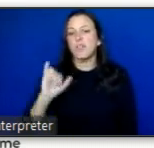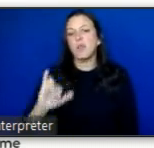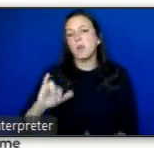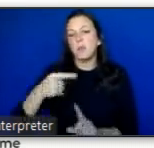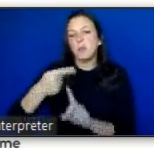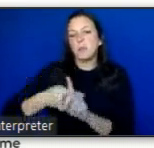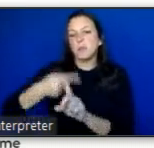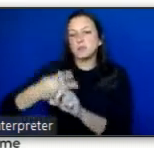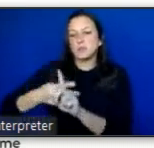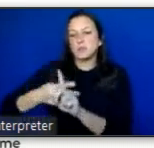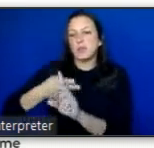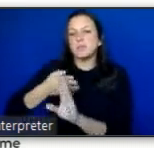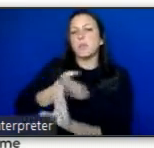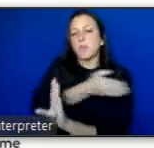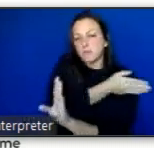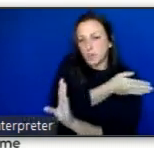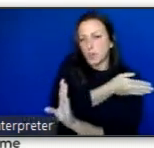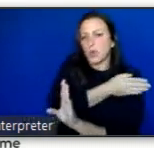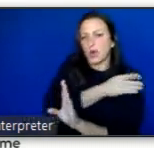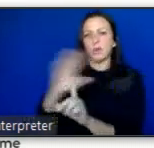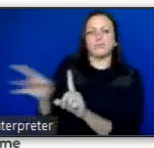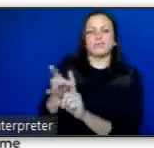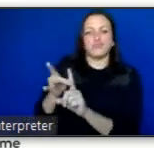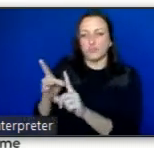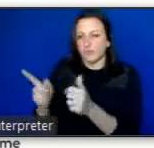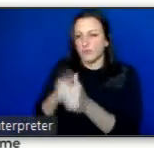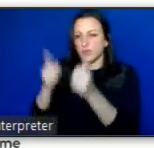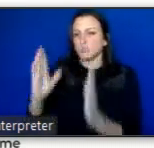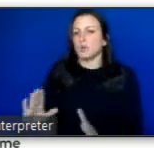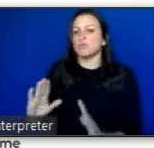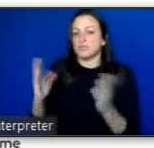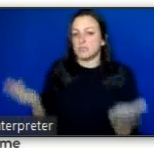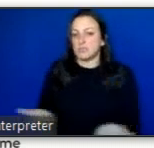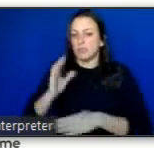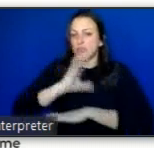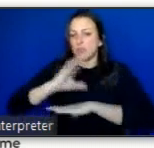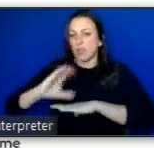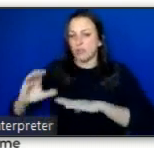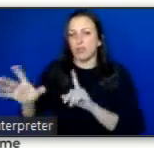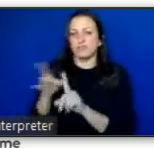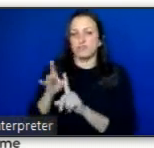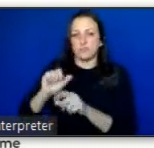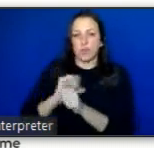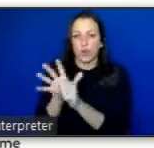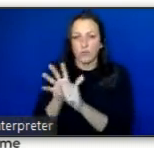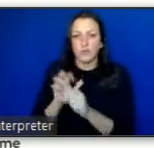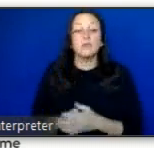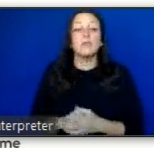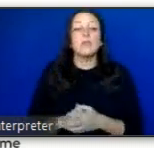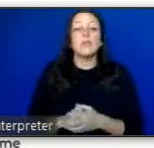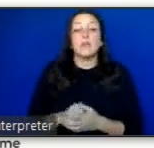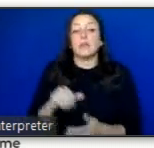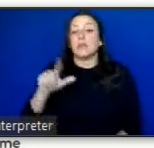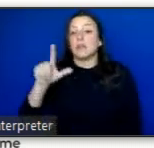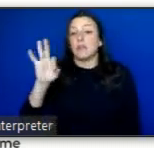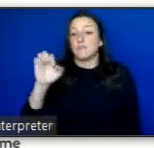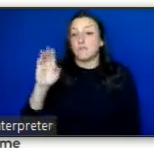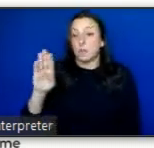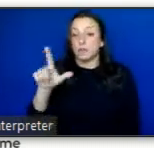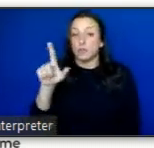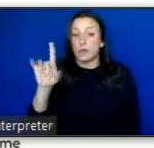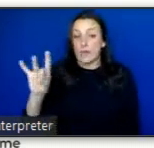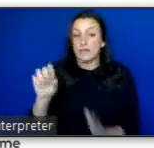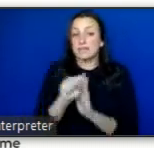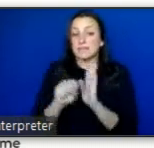of course, before our first case was diagnosed. On February 28th, the state lab began